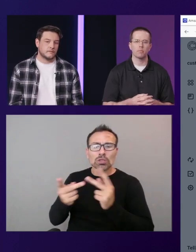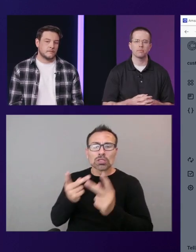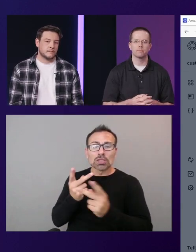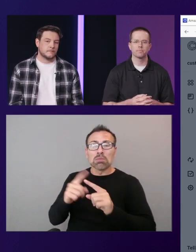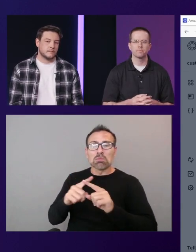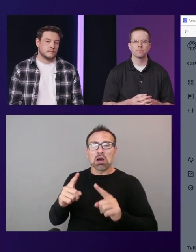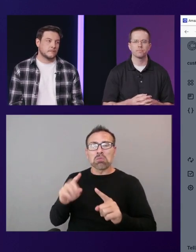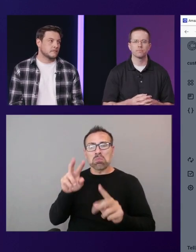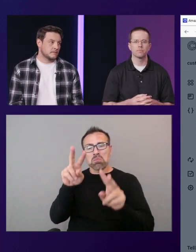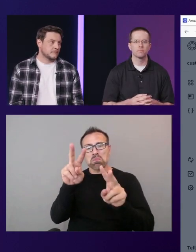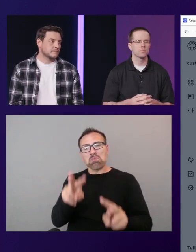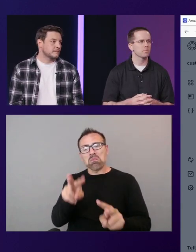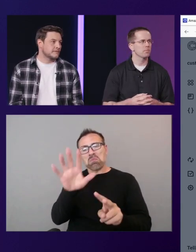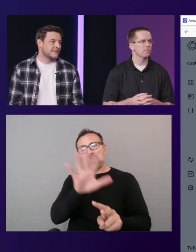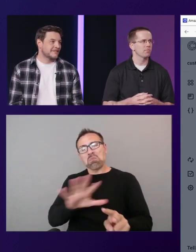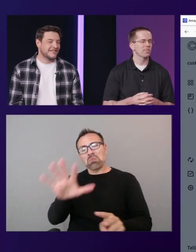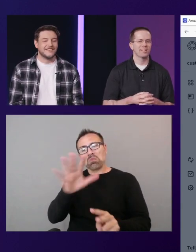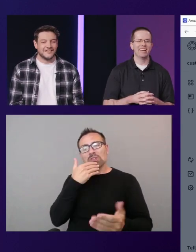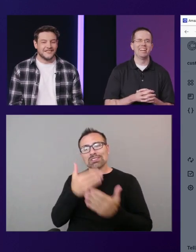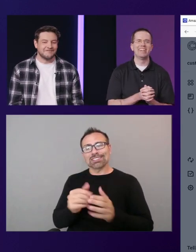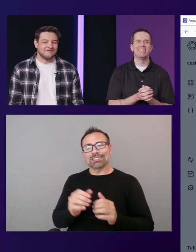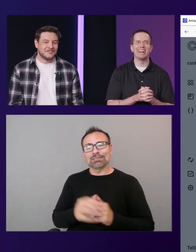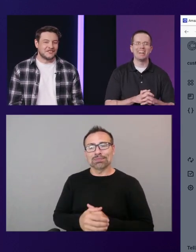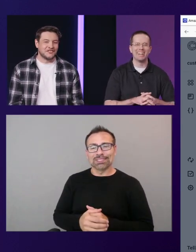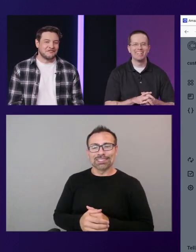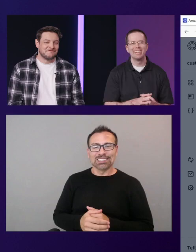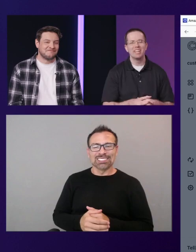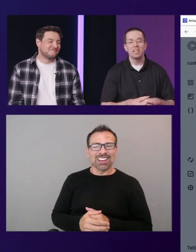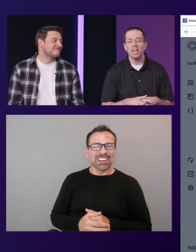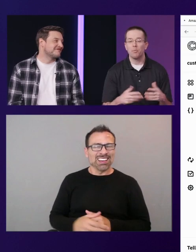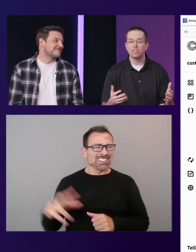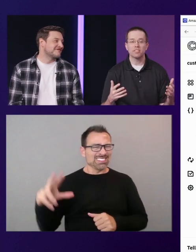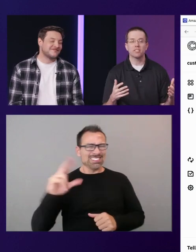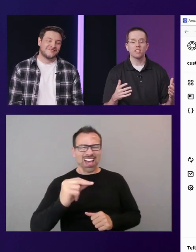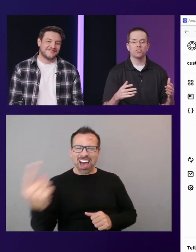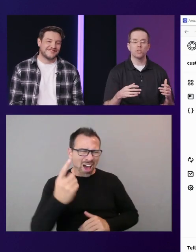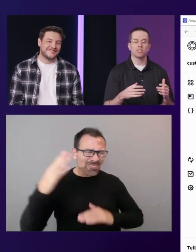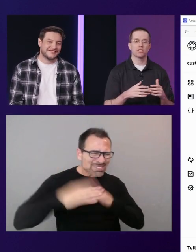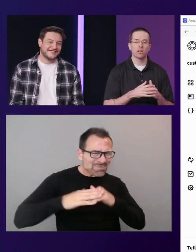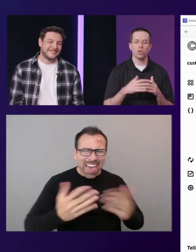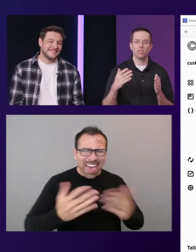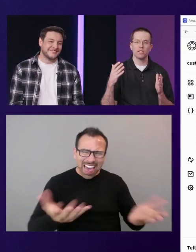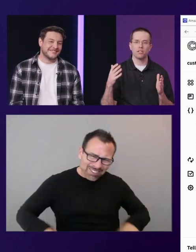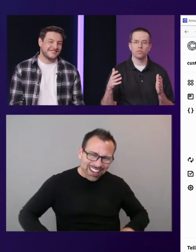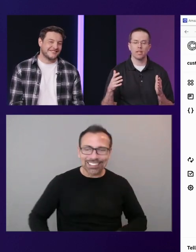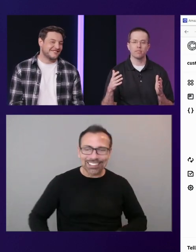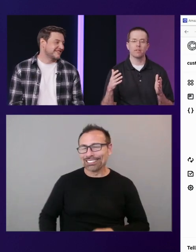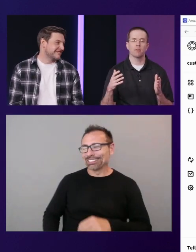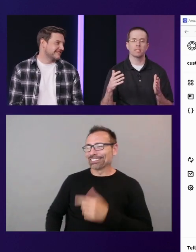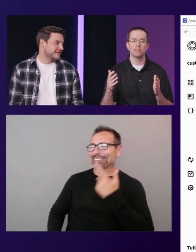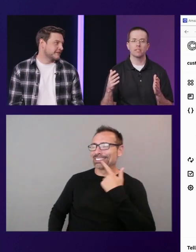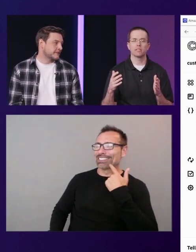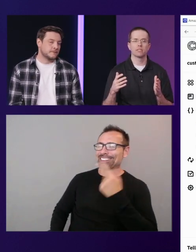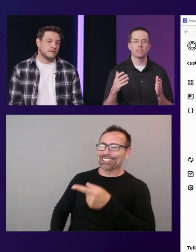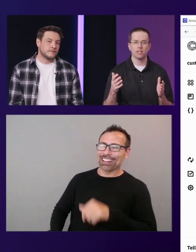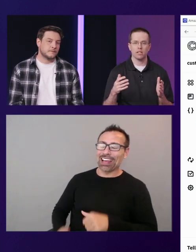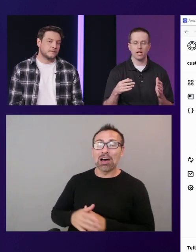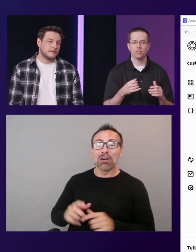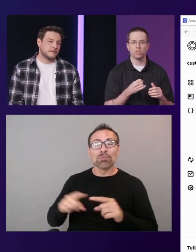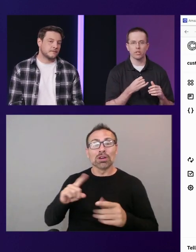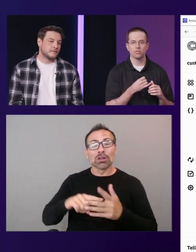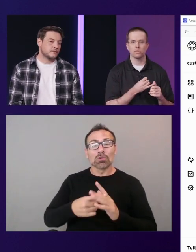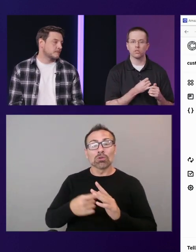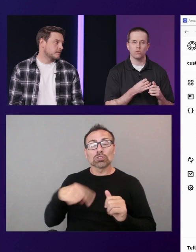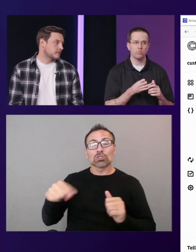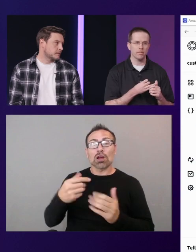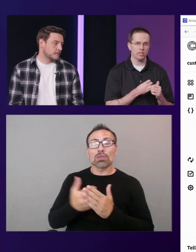dev environment. No, you always max it out. And what this is going to do is it's going to launch that new dev environment instance in the cloud.